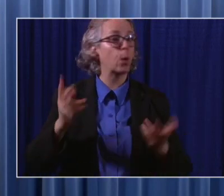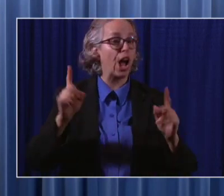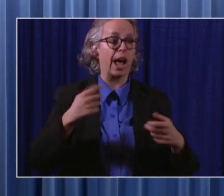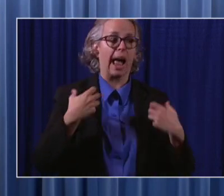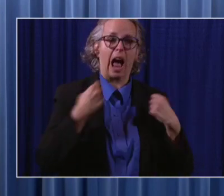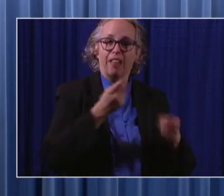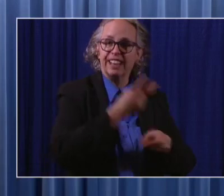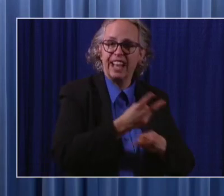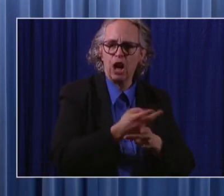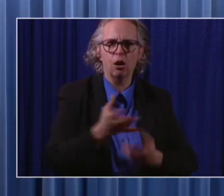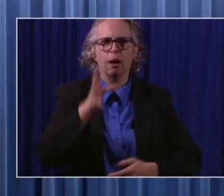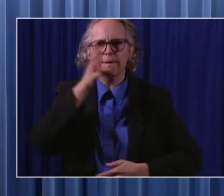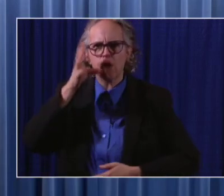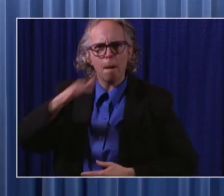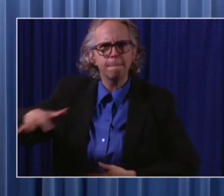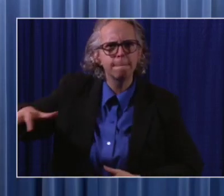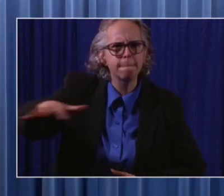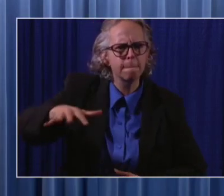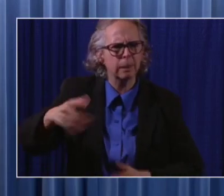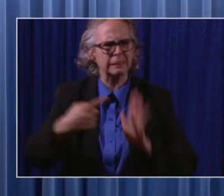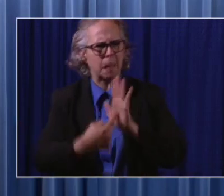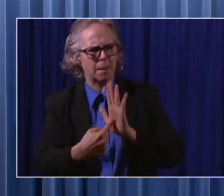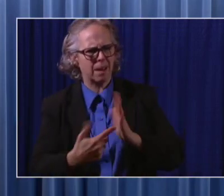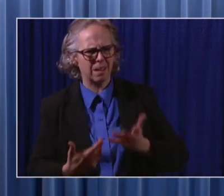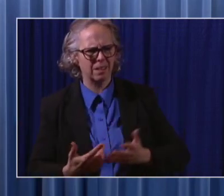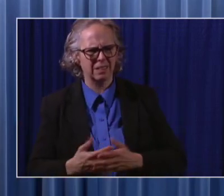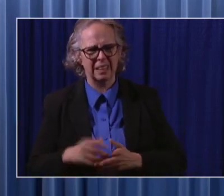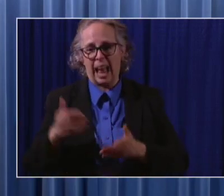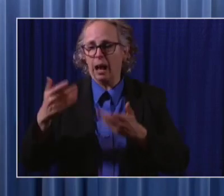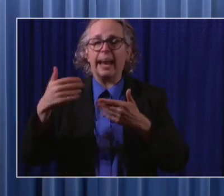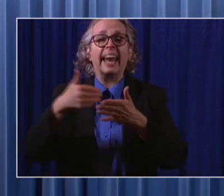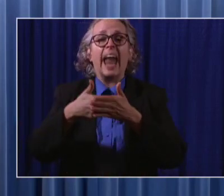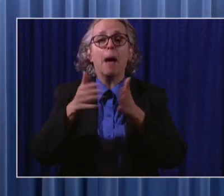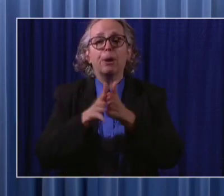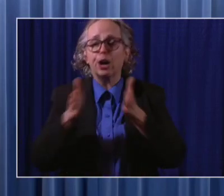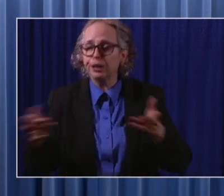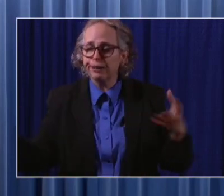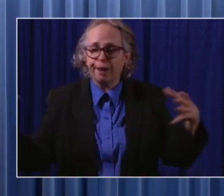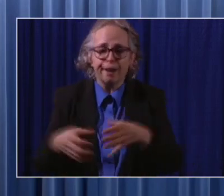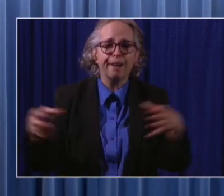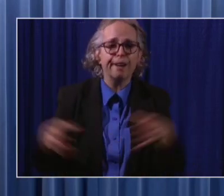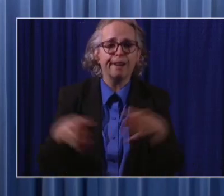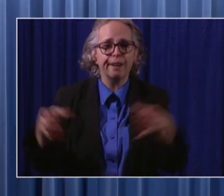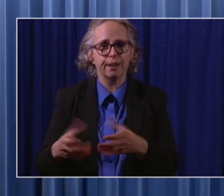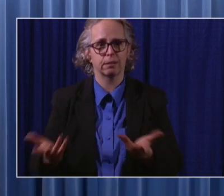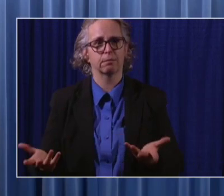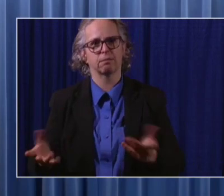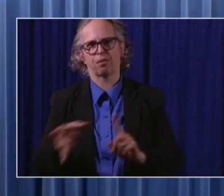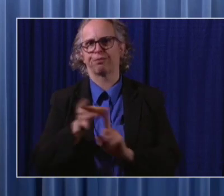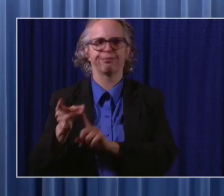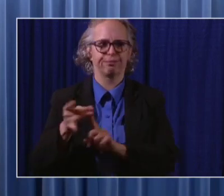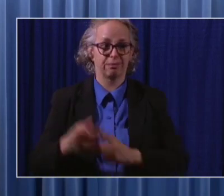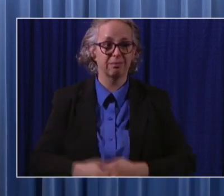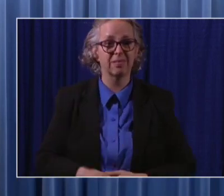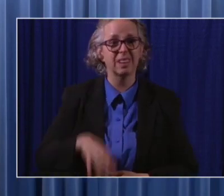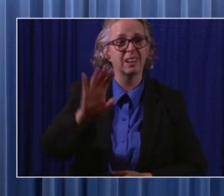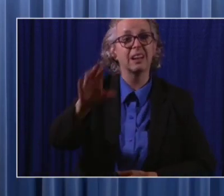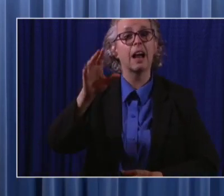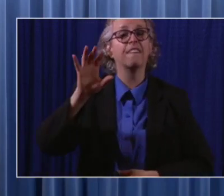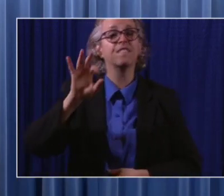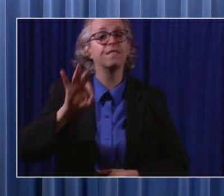affected by outbreaks in neighboring communities. Fairfield County is down a little bit. That's